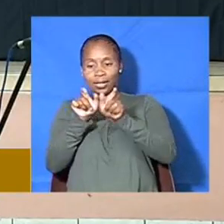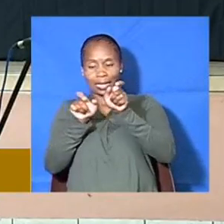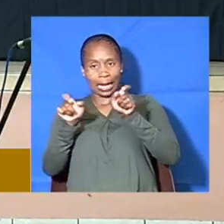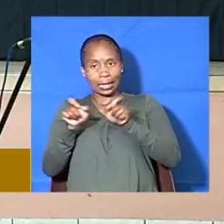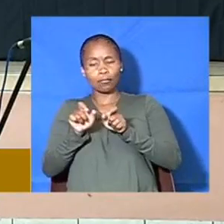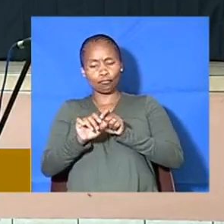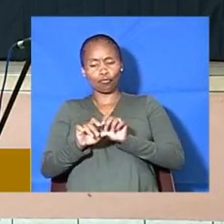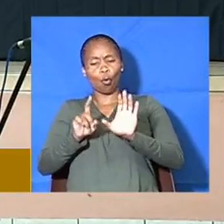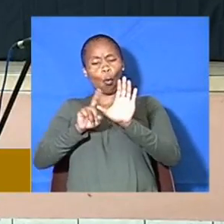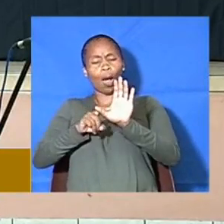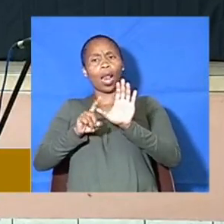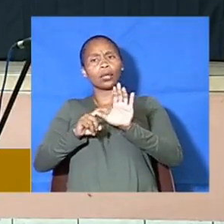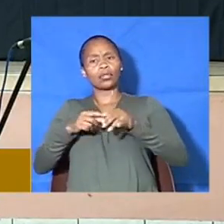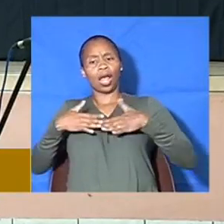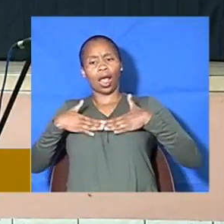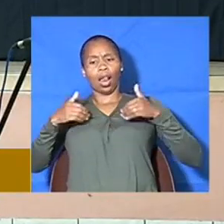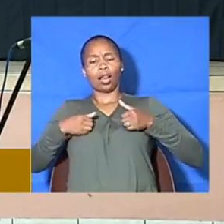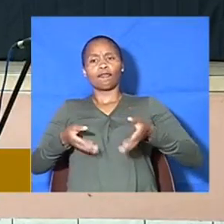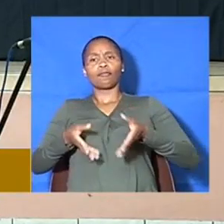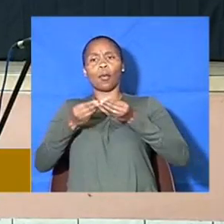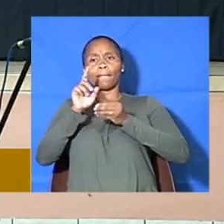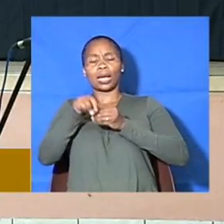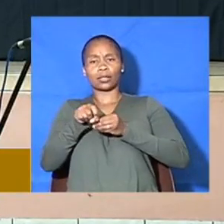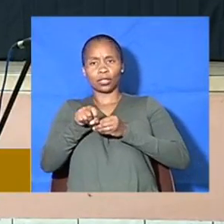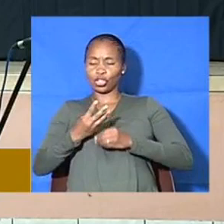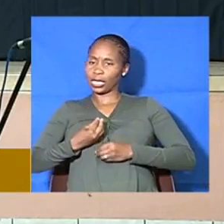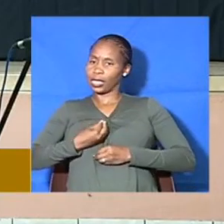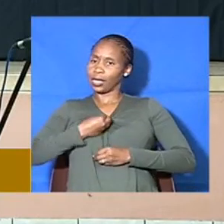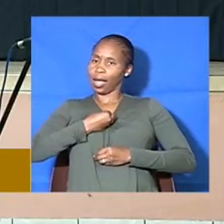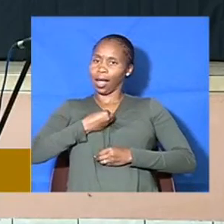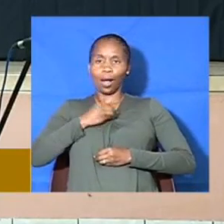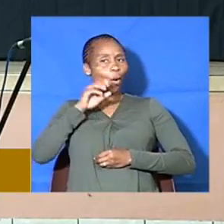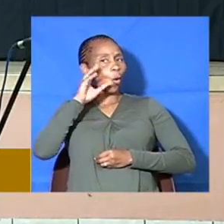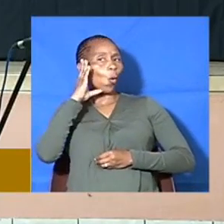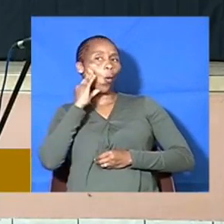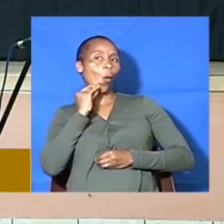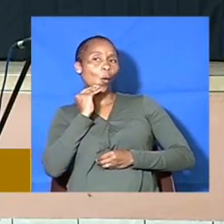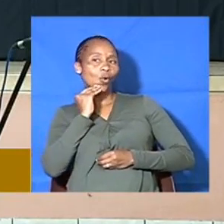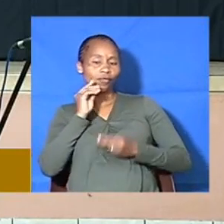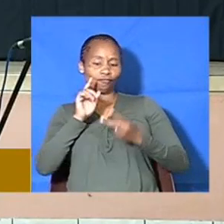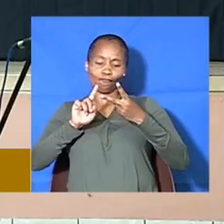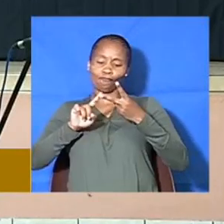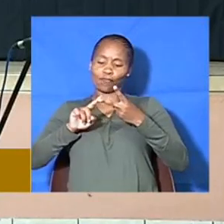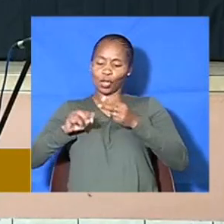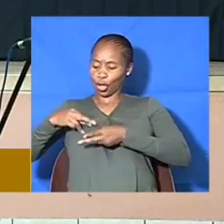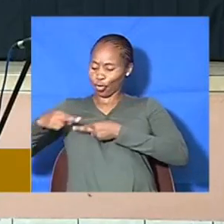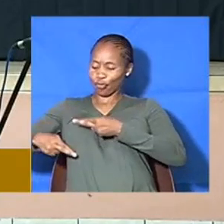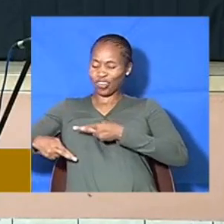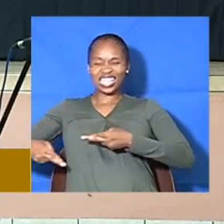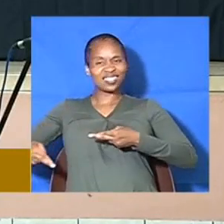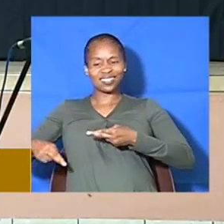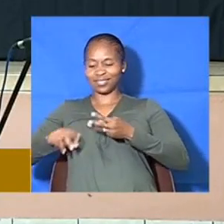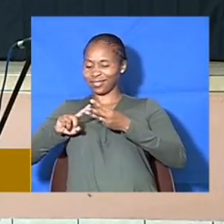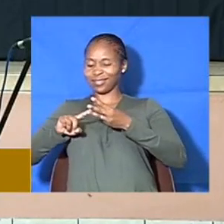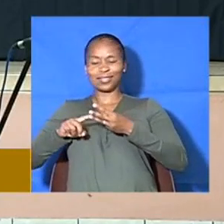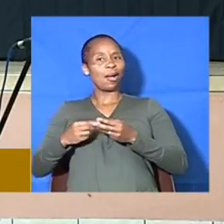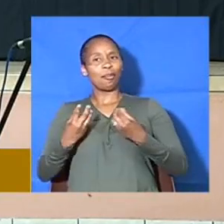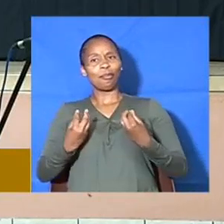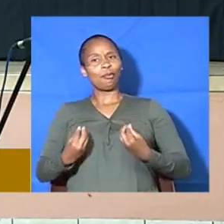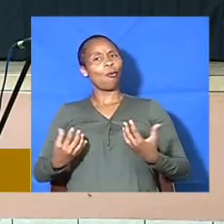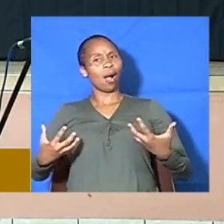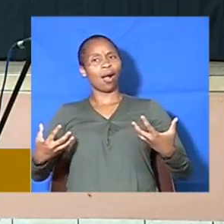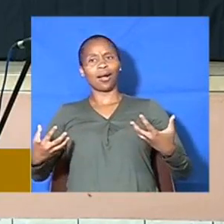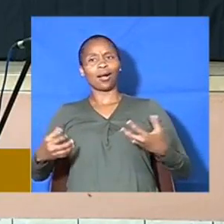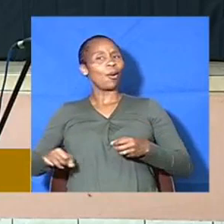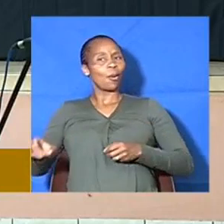National Assembly, who received a bill from the National Department of Health. Yo a hweditsego molao